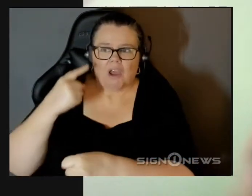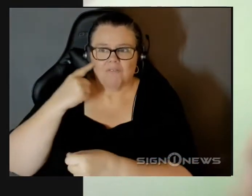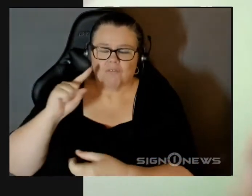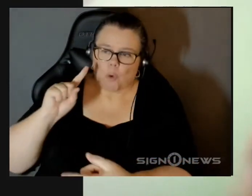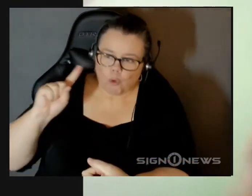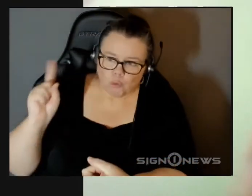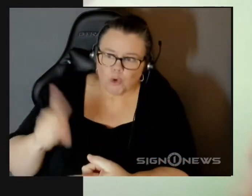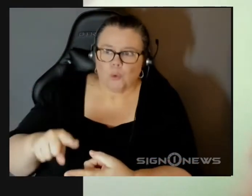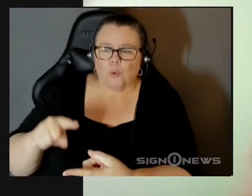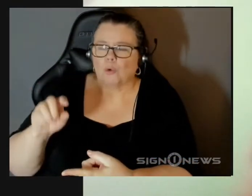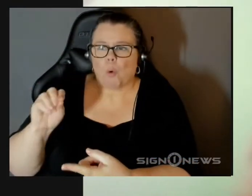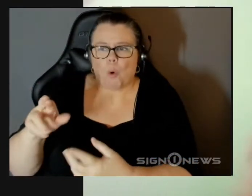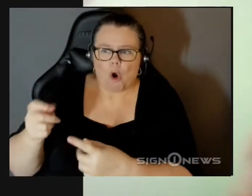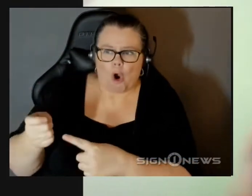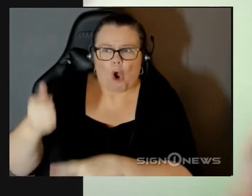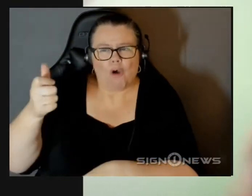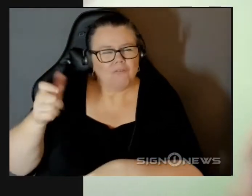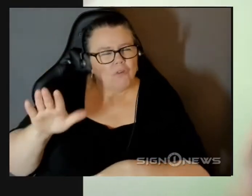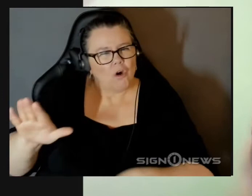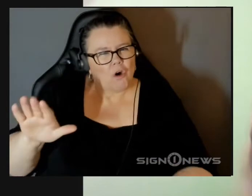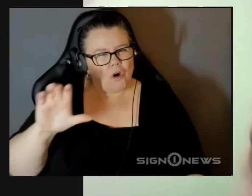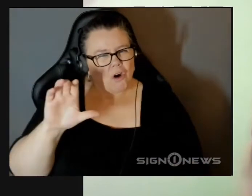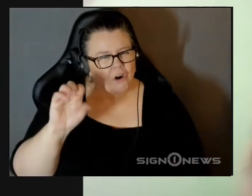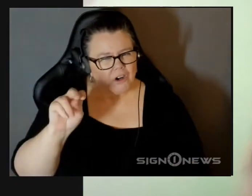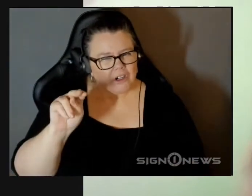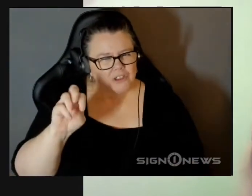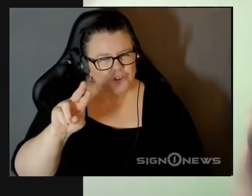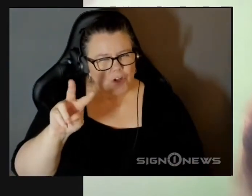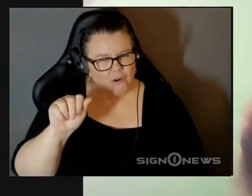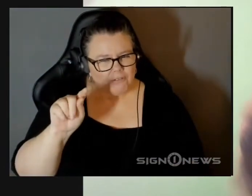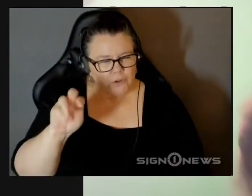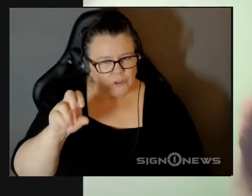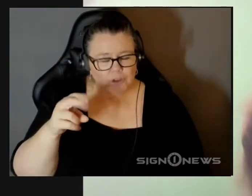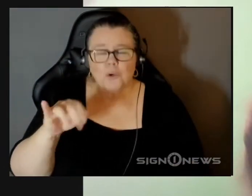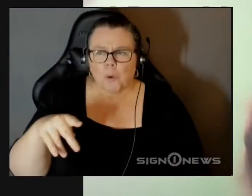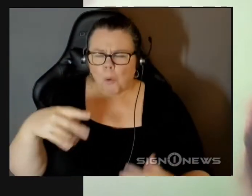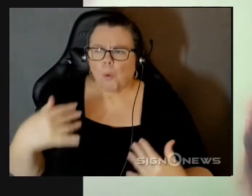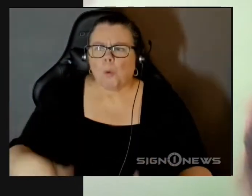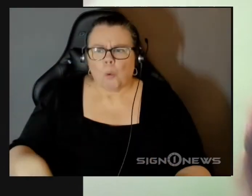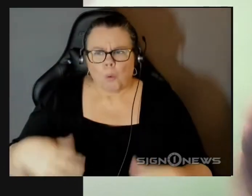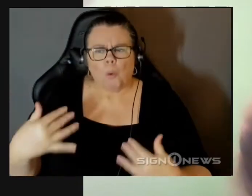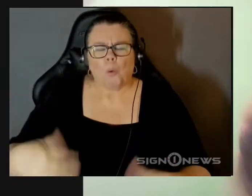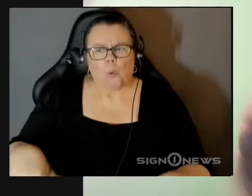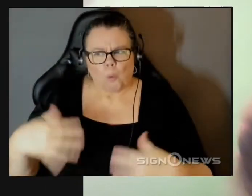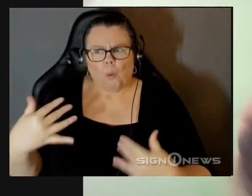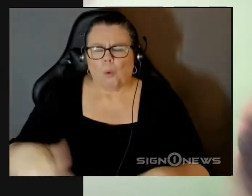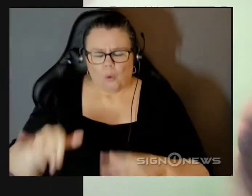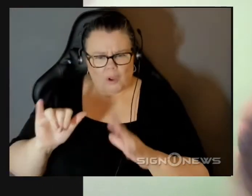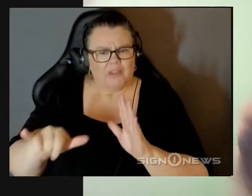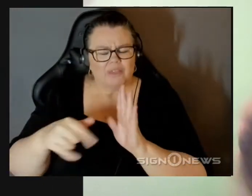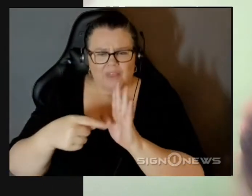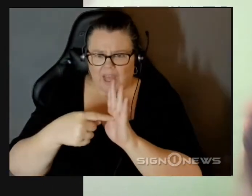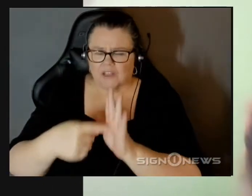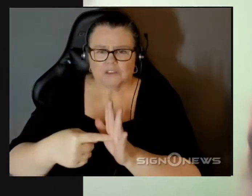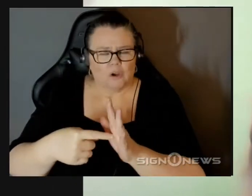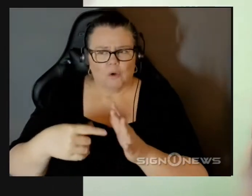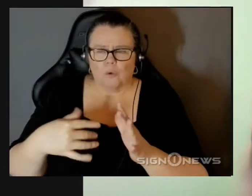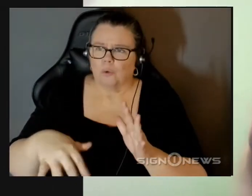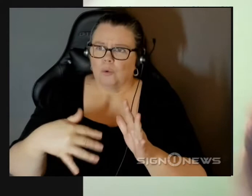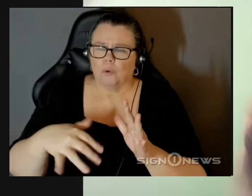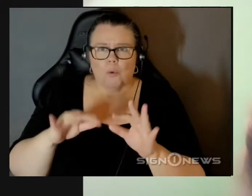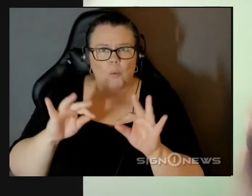difficult it can be to get your rights restored, and why it's really worthwhile in thinking before establishing a guardianship, is this